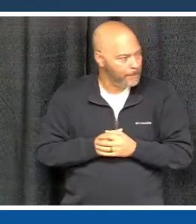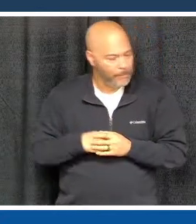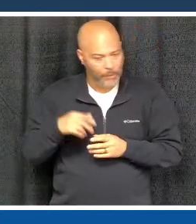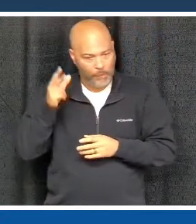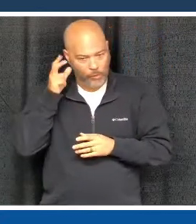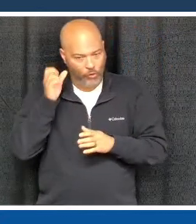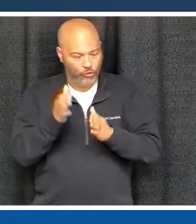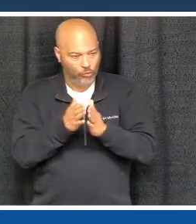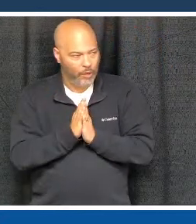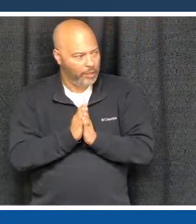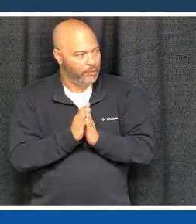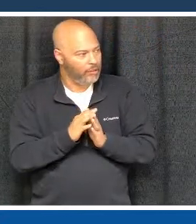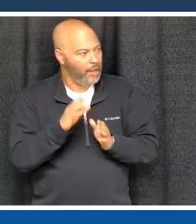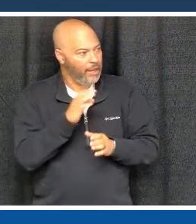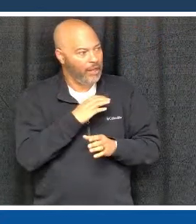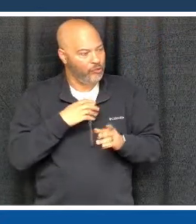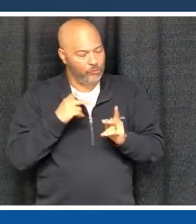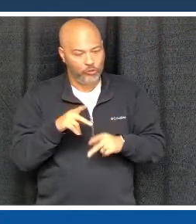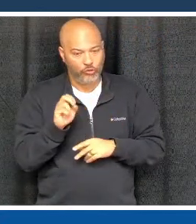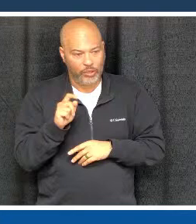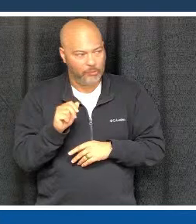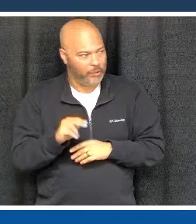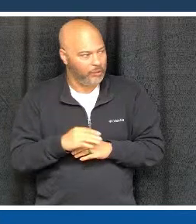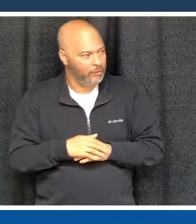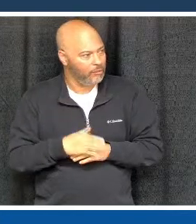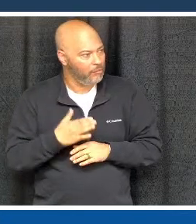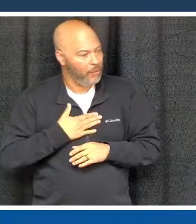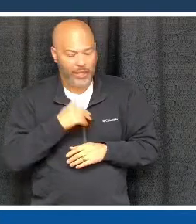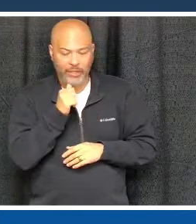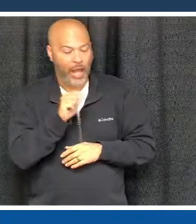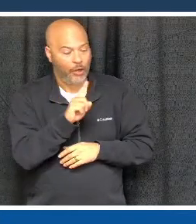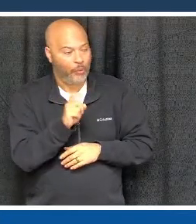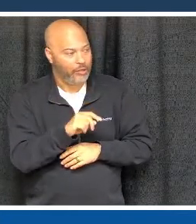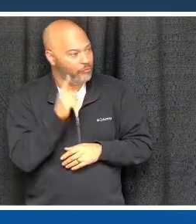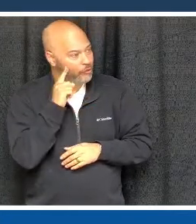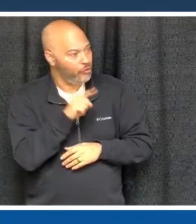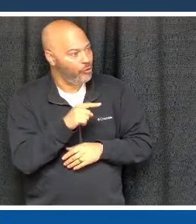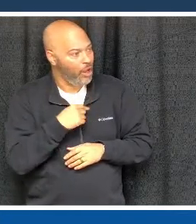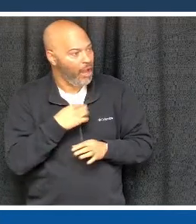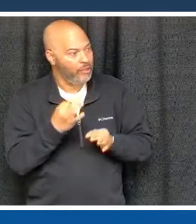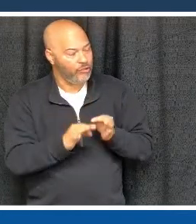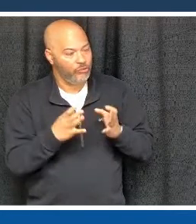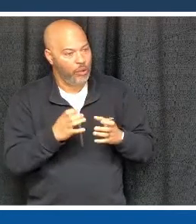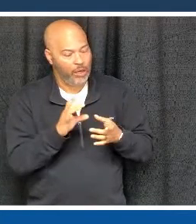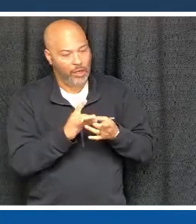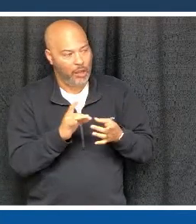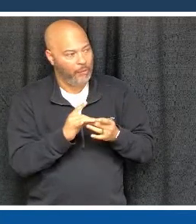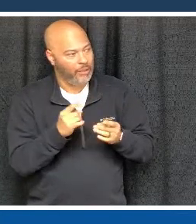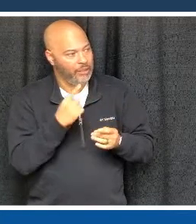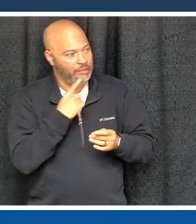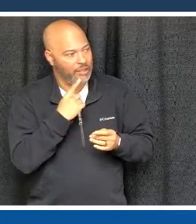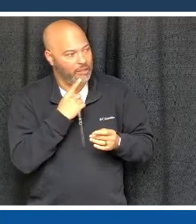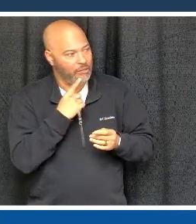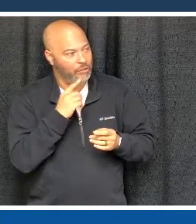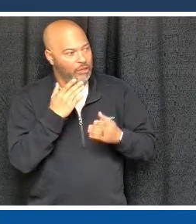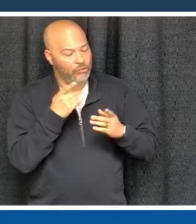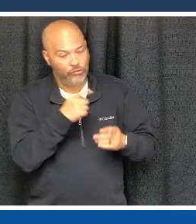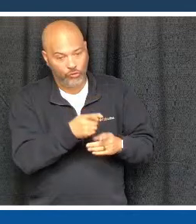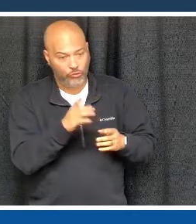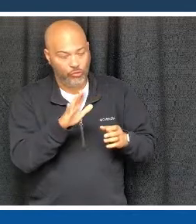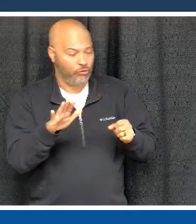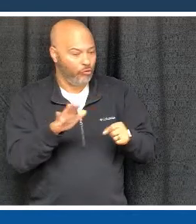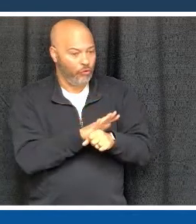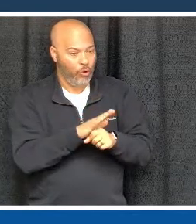the request. Councilperson Streetman, you're recognized. Mine is not a question. I just want to comment and say to you and your